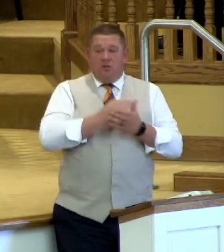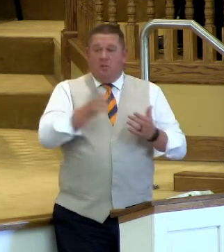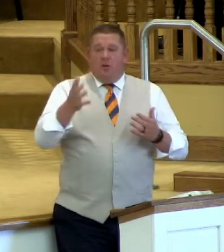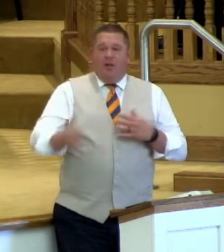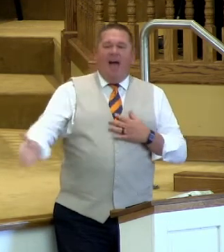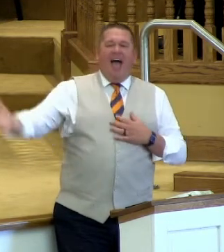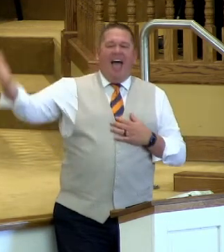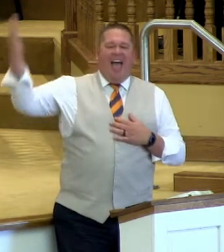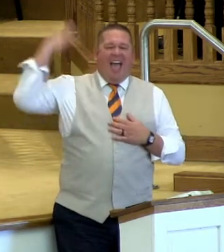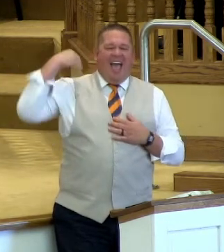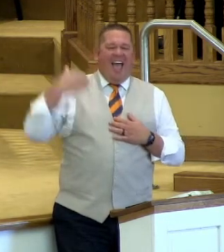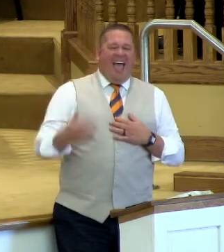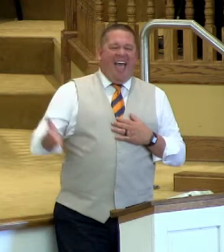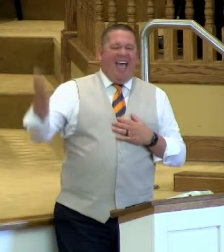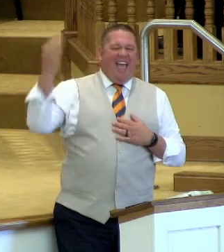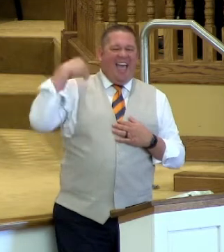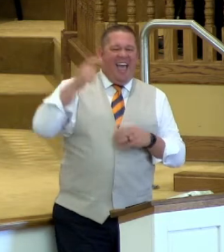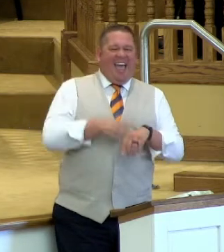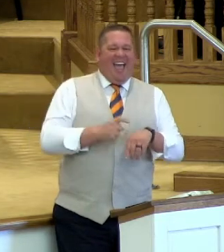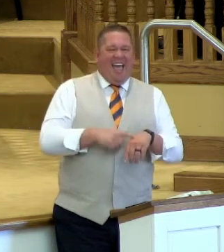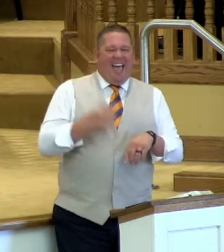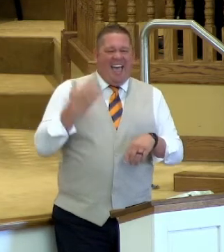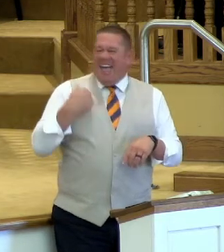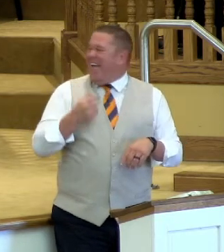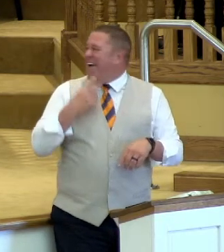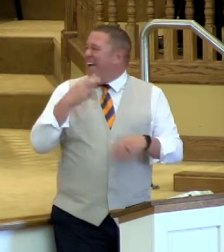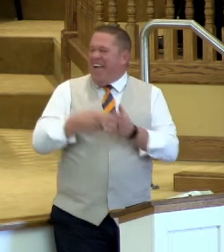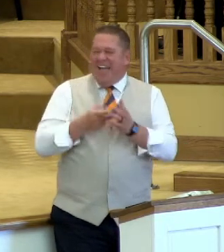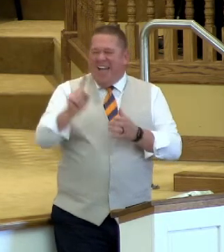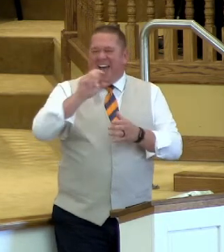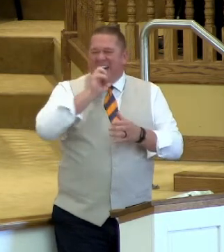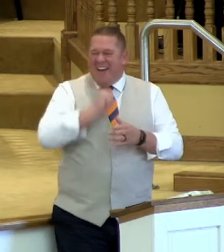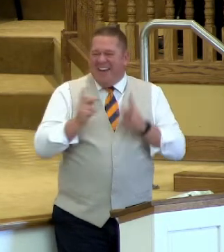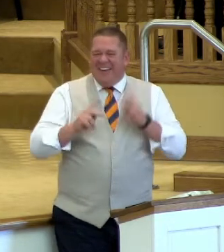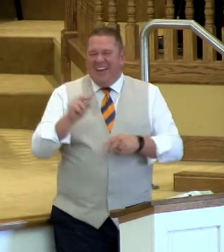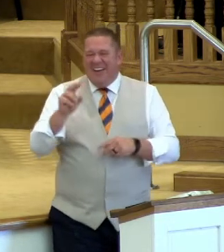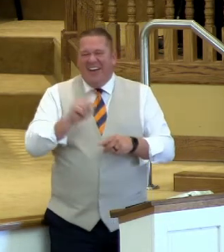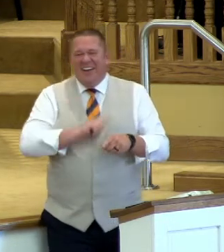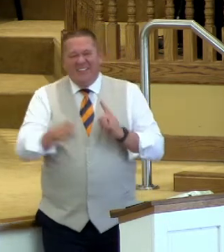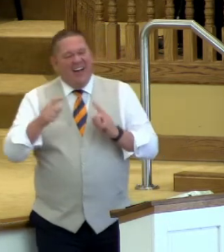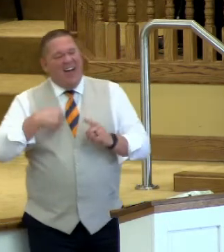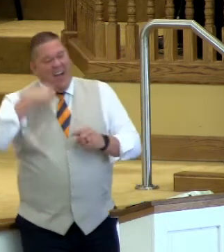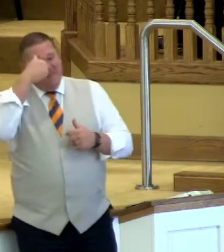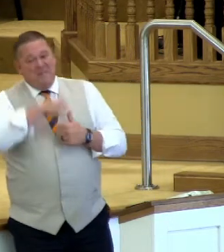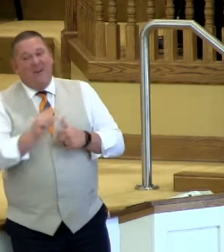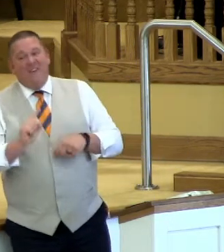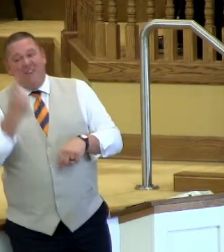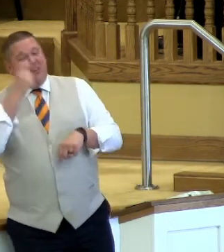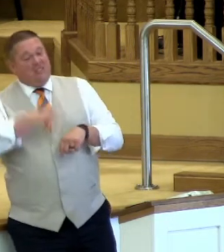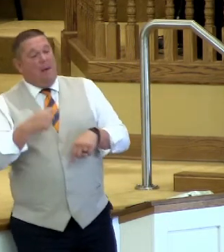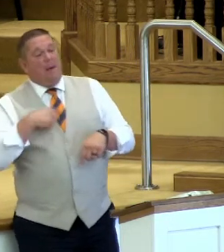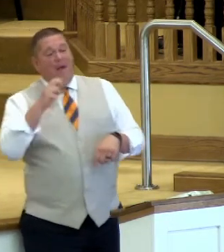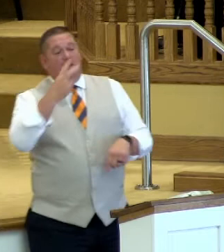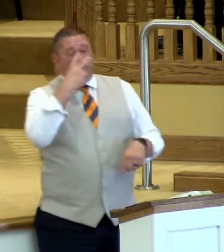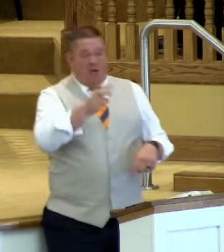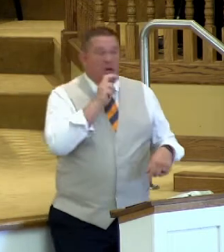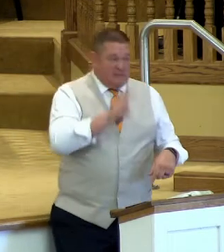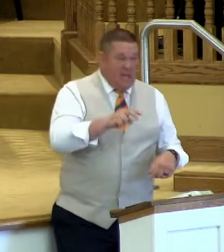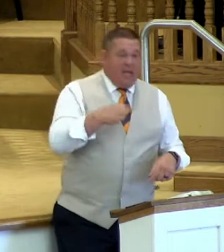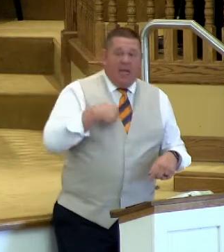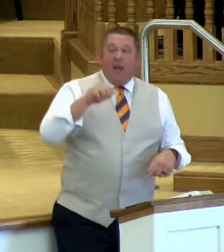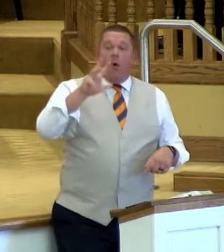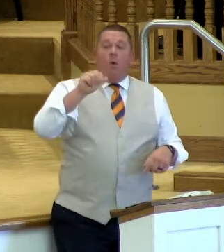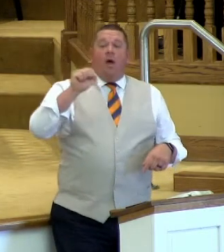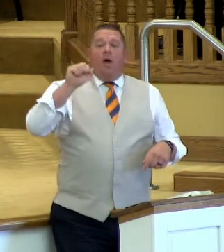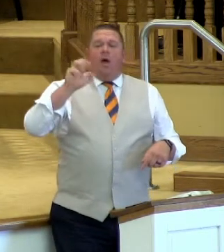that's way long ago. I'm just messing. Okay, no, I'm just messing. All right, no, but I remember the first time I ever saw a snake, and